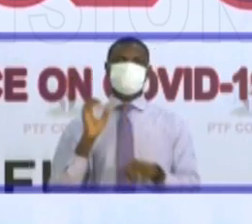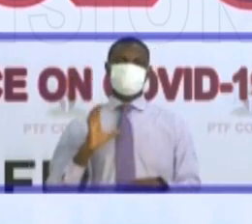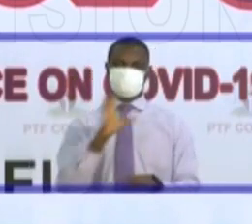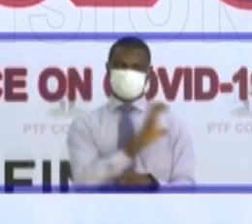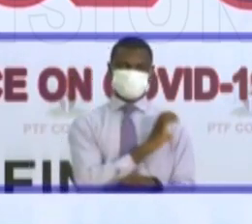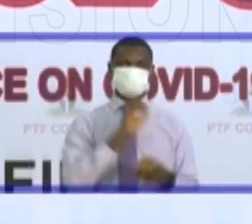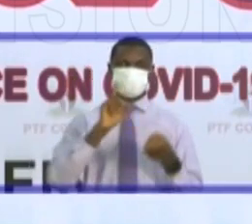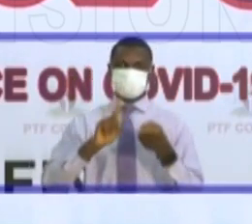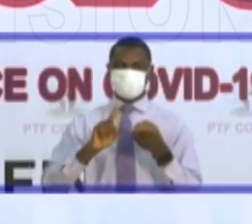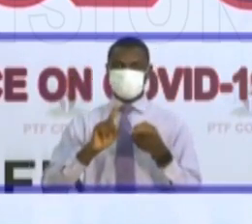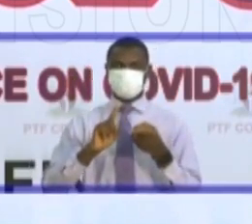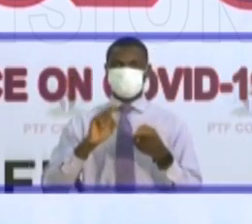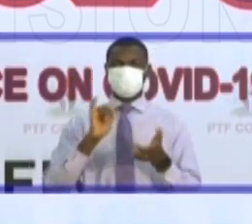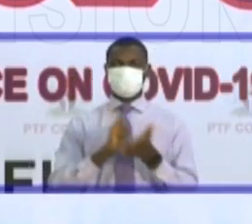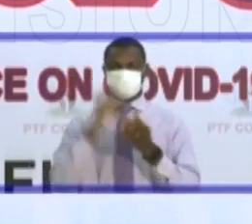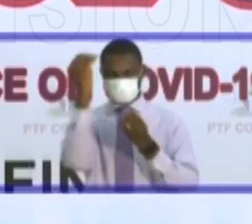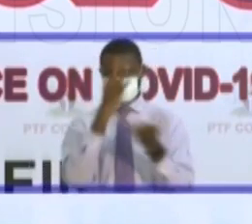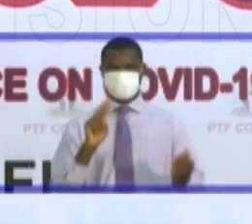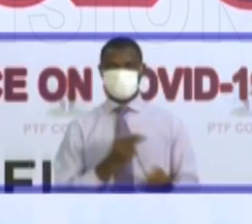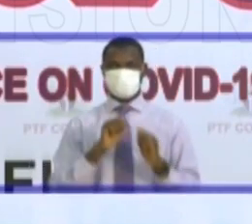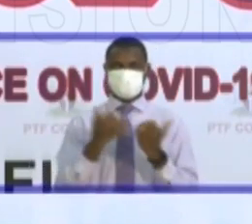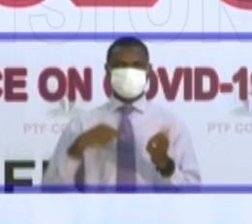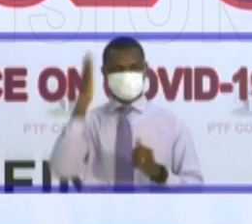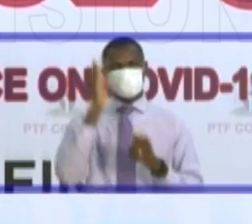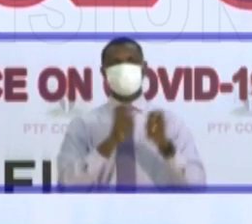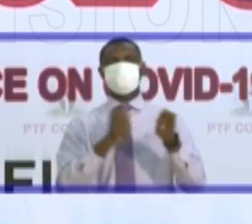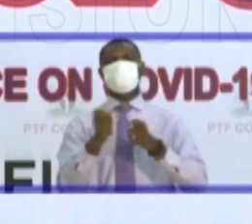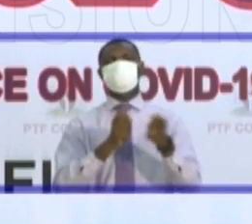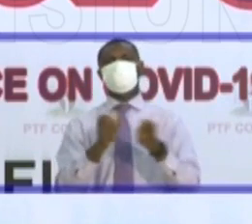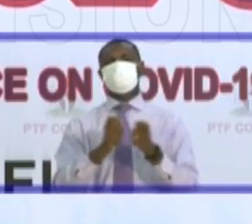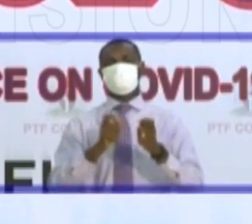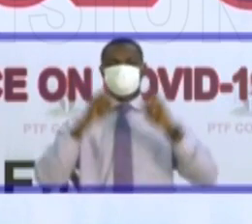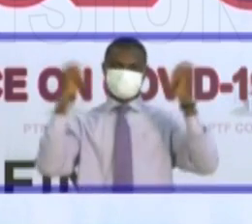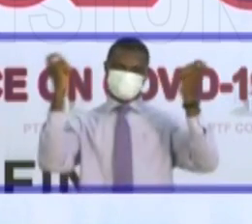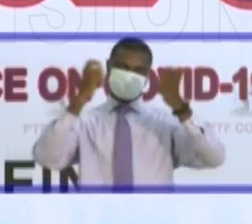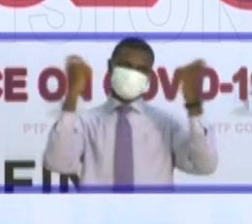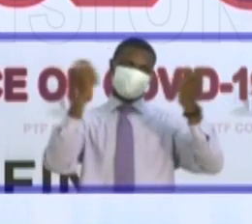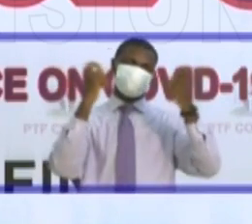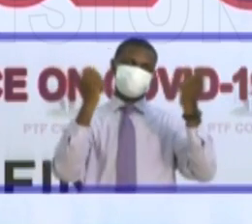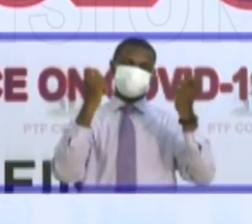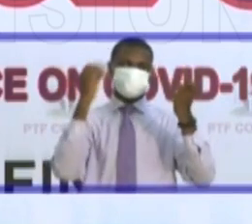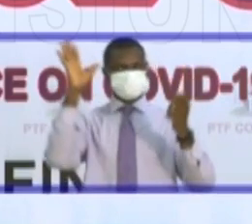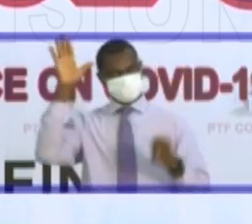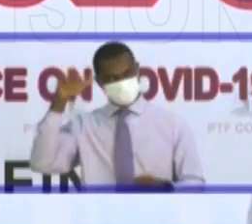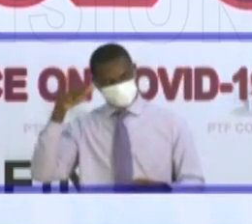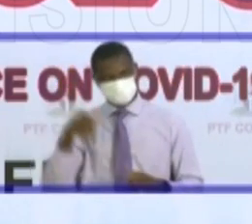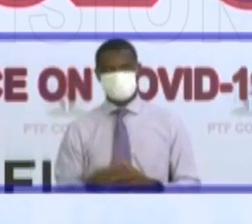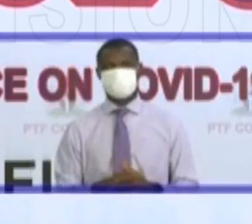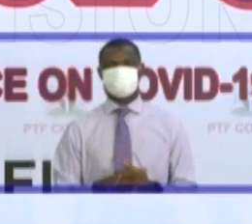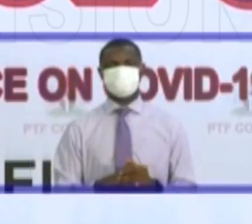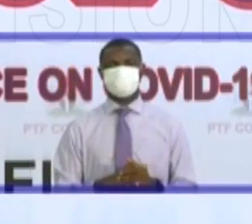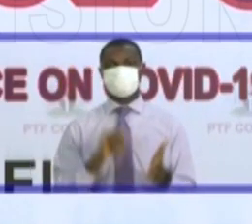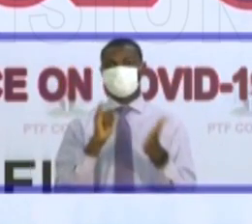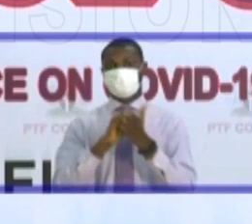issuing a statement guiding the conduct of the Ummah during the Ramadan. The statement